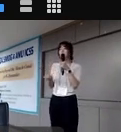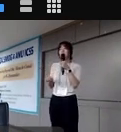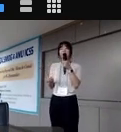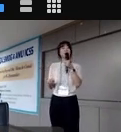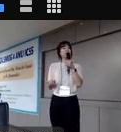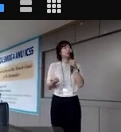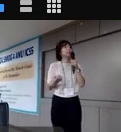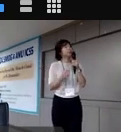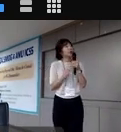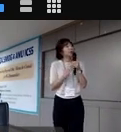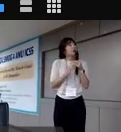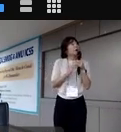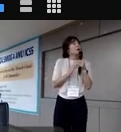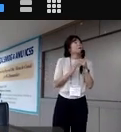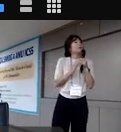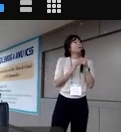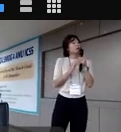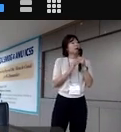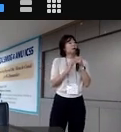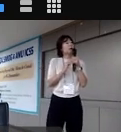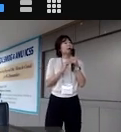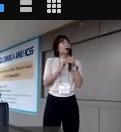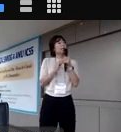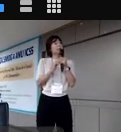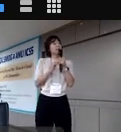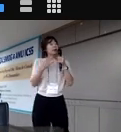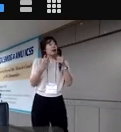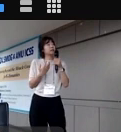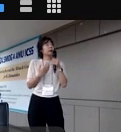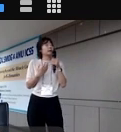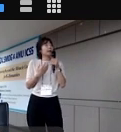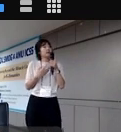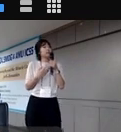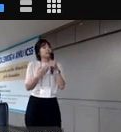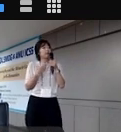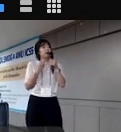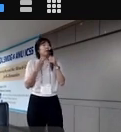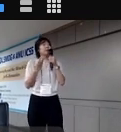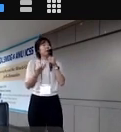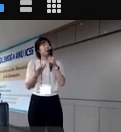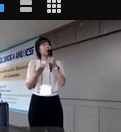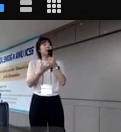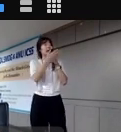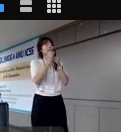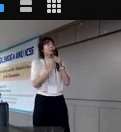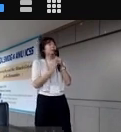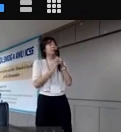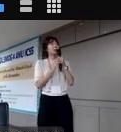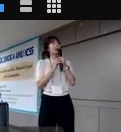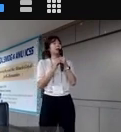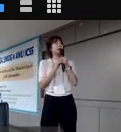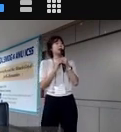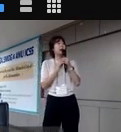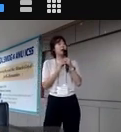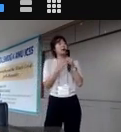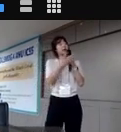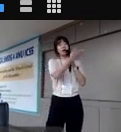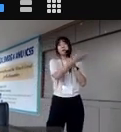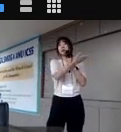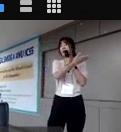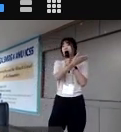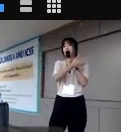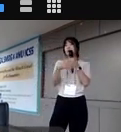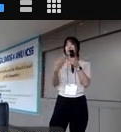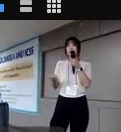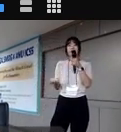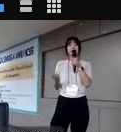spoken languages. The empirical aspect that seems to be very important but has been missing is